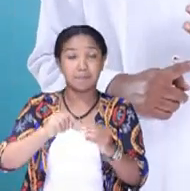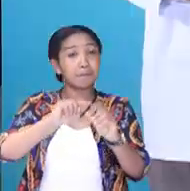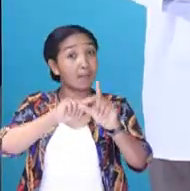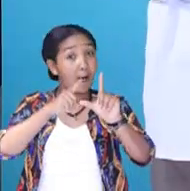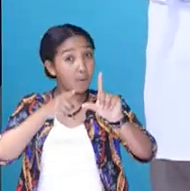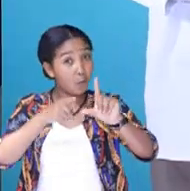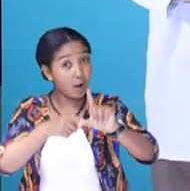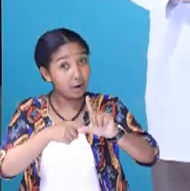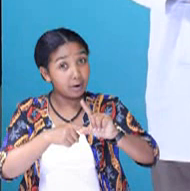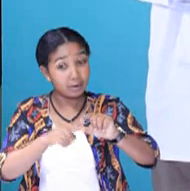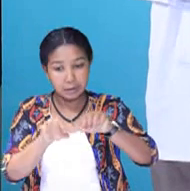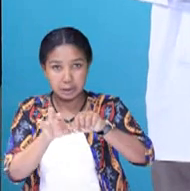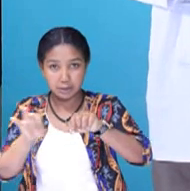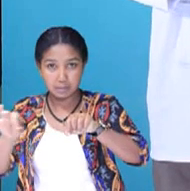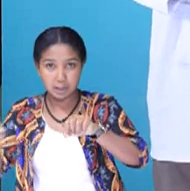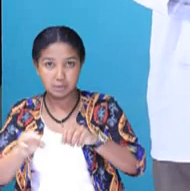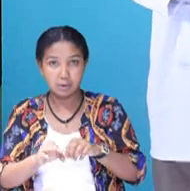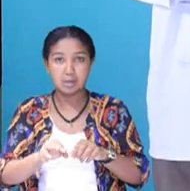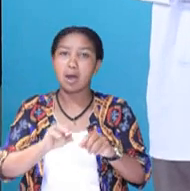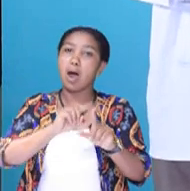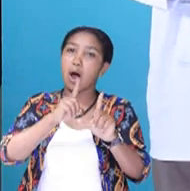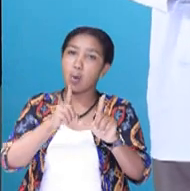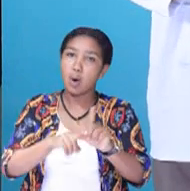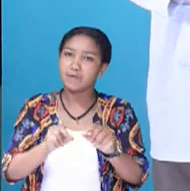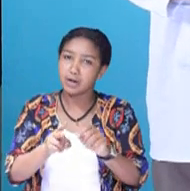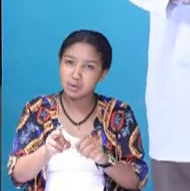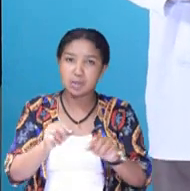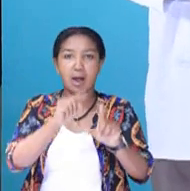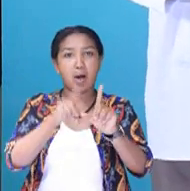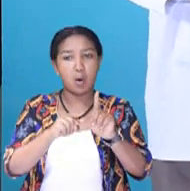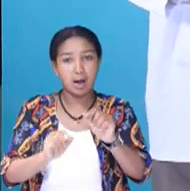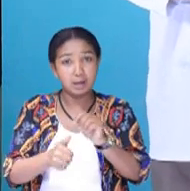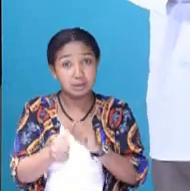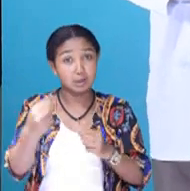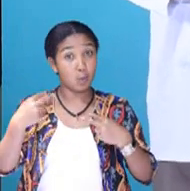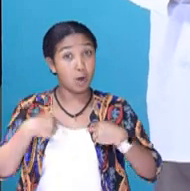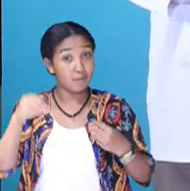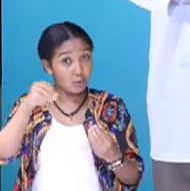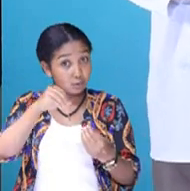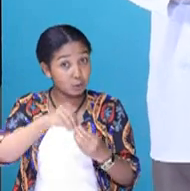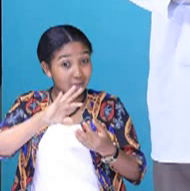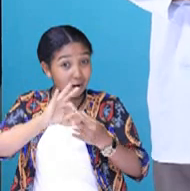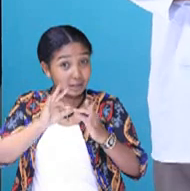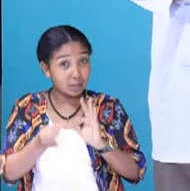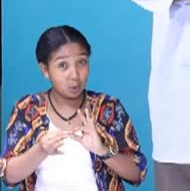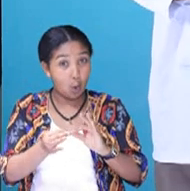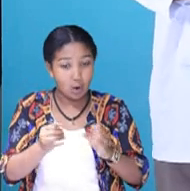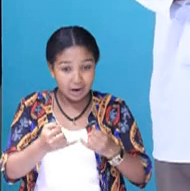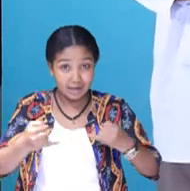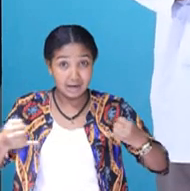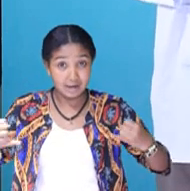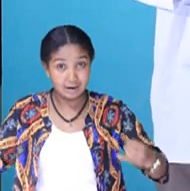angular displacement, angular velocity, angular acceleration. We have also a translational or